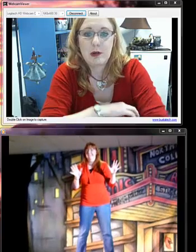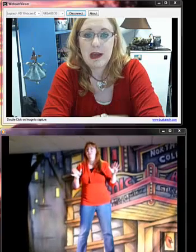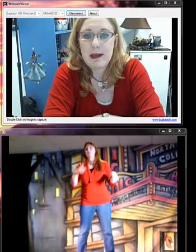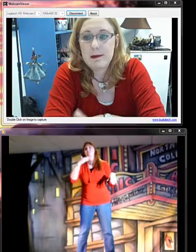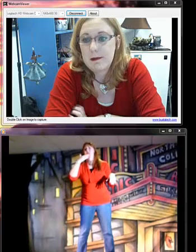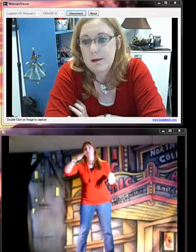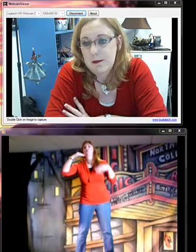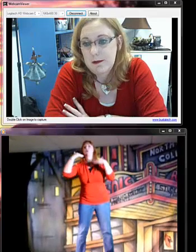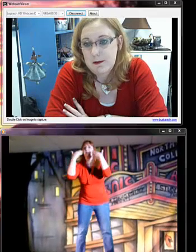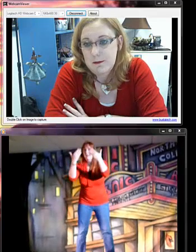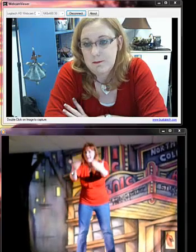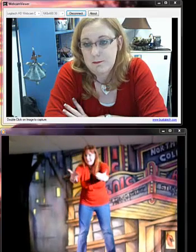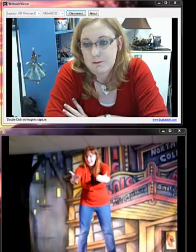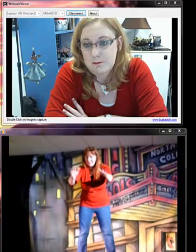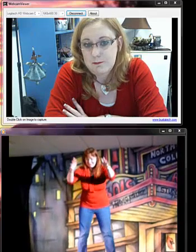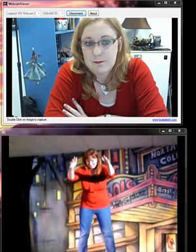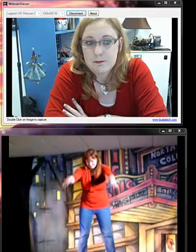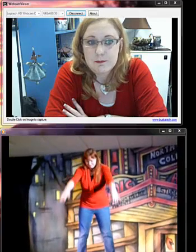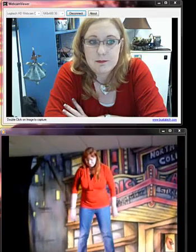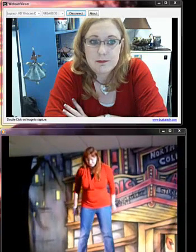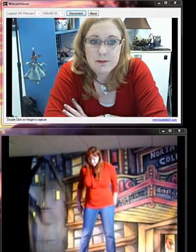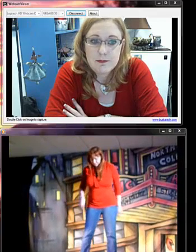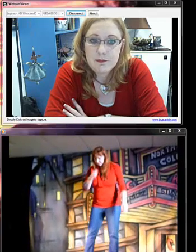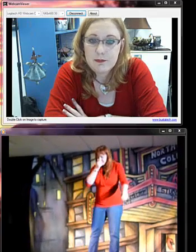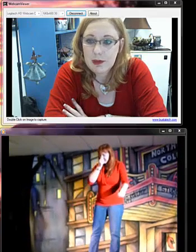here, okay?